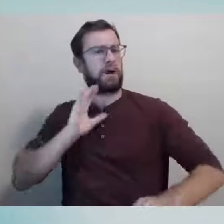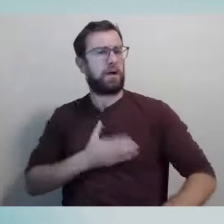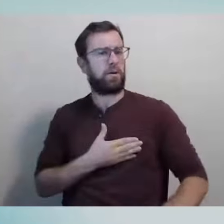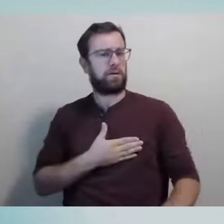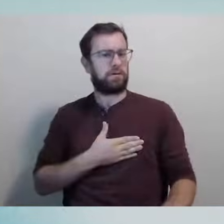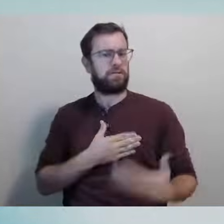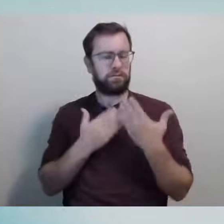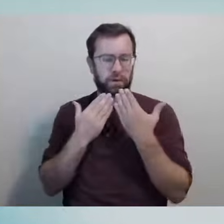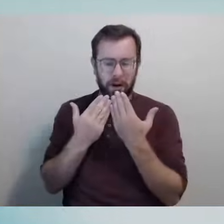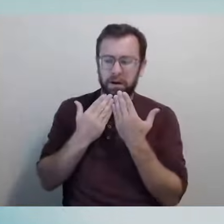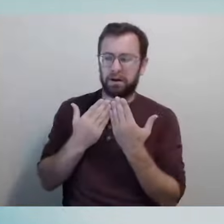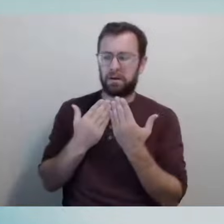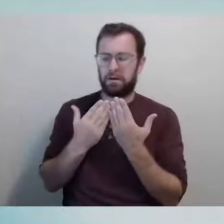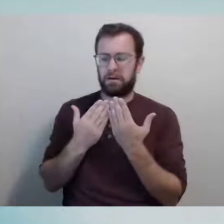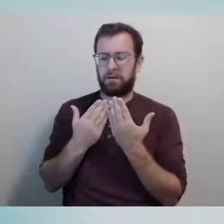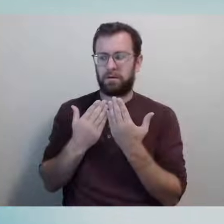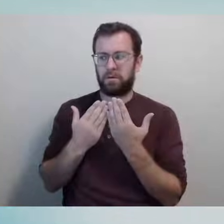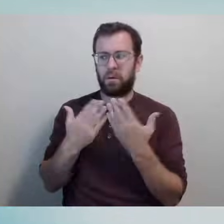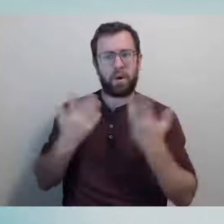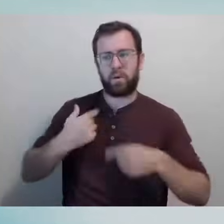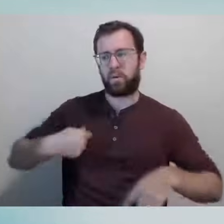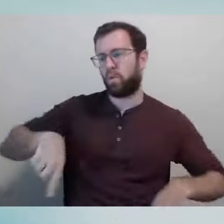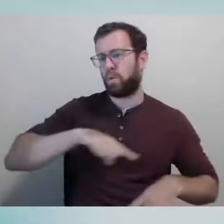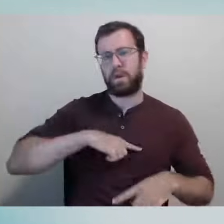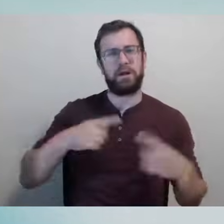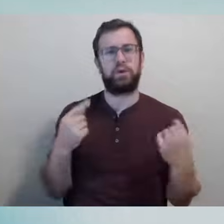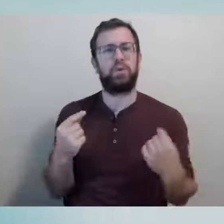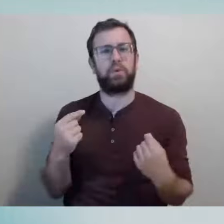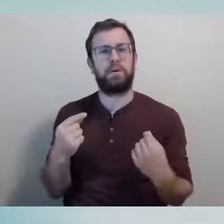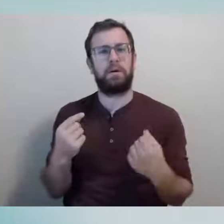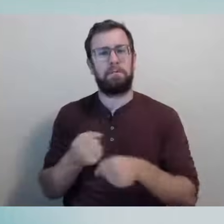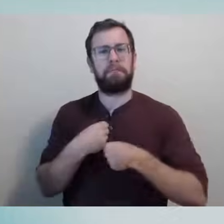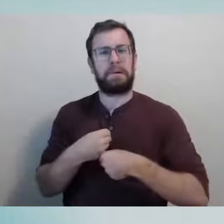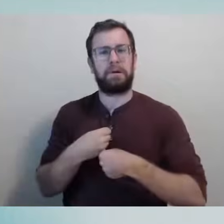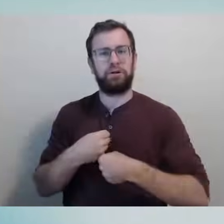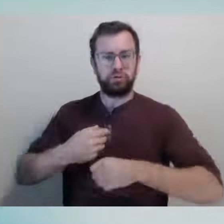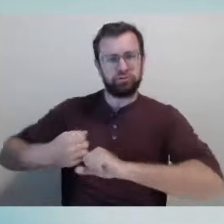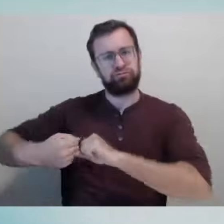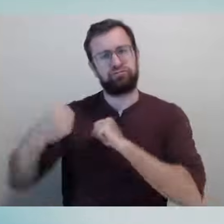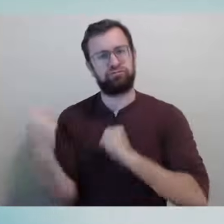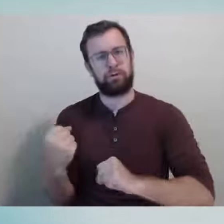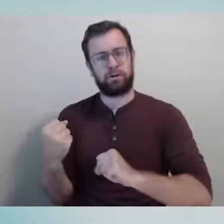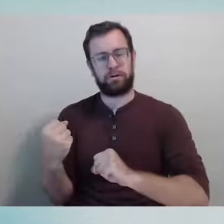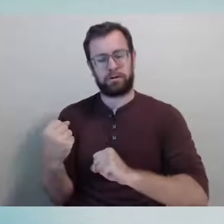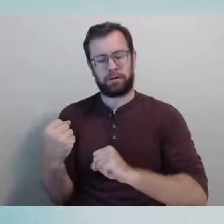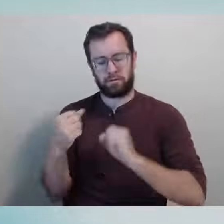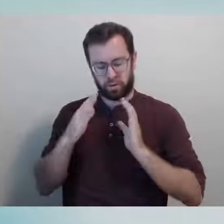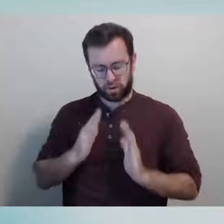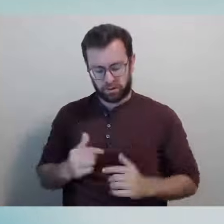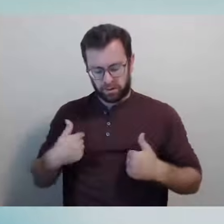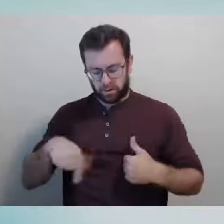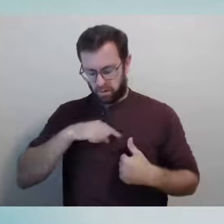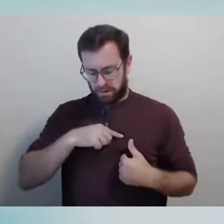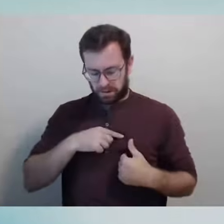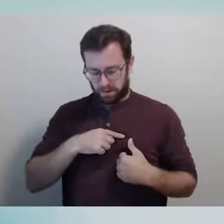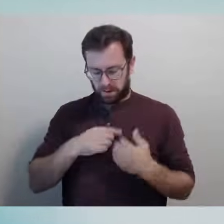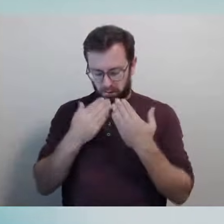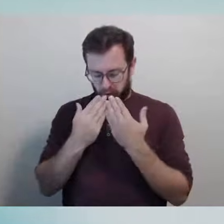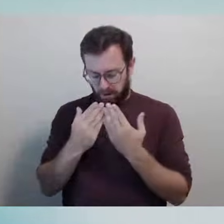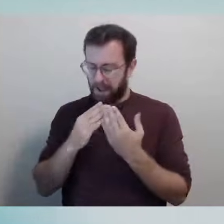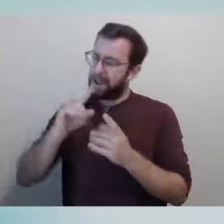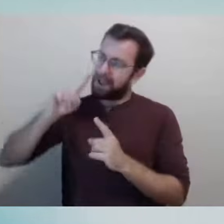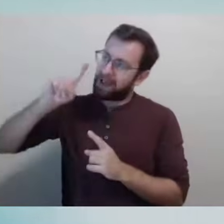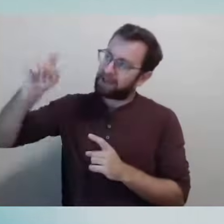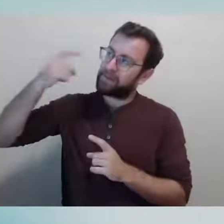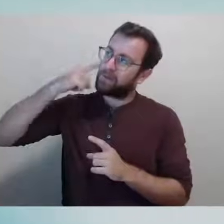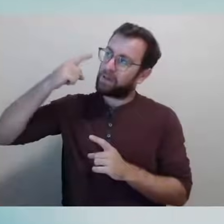could do that could make us strong candidates? That when we pray and we ask and we make dua